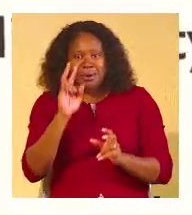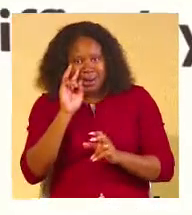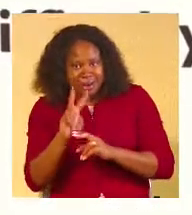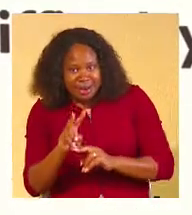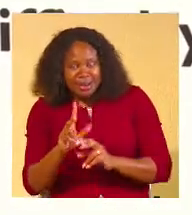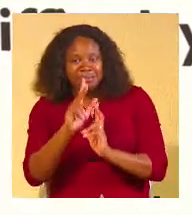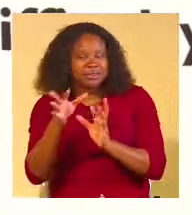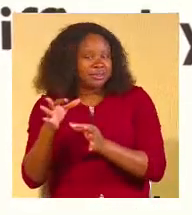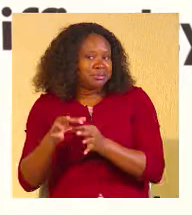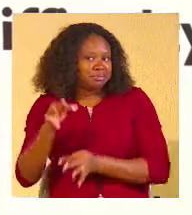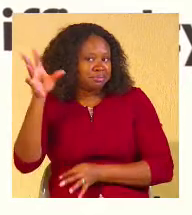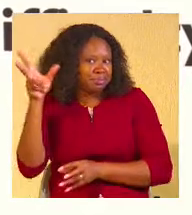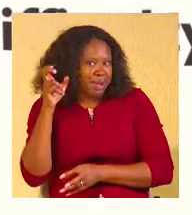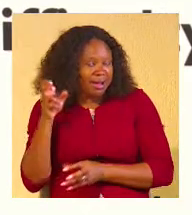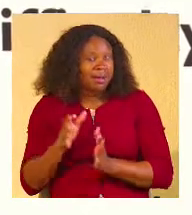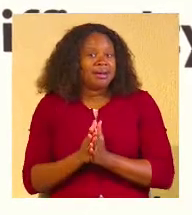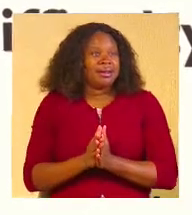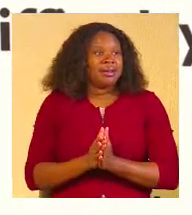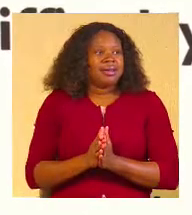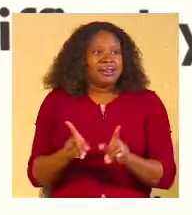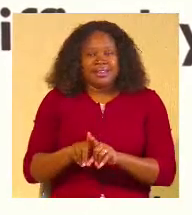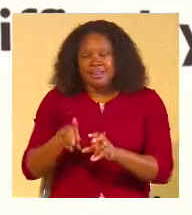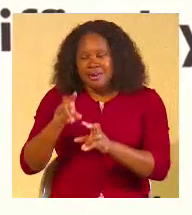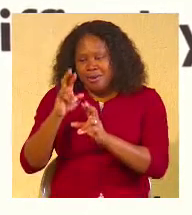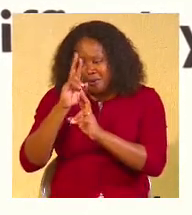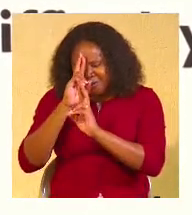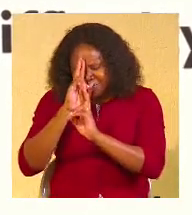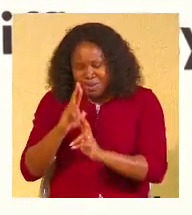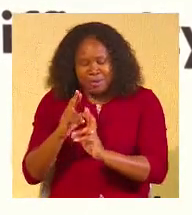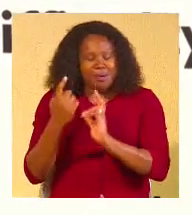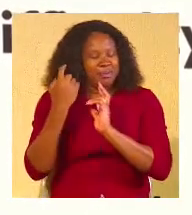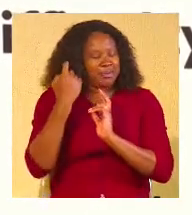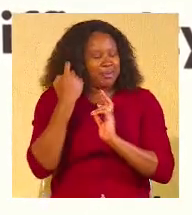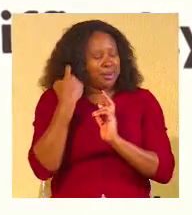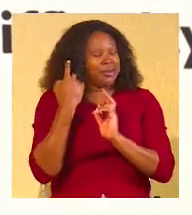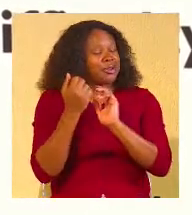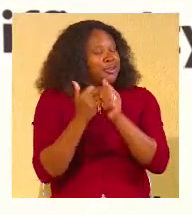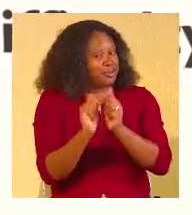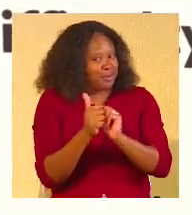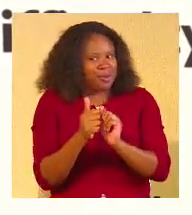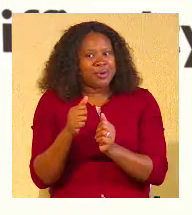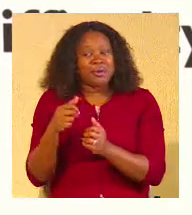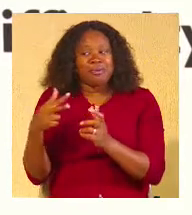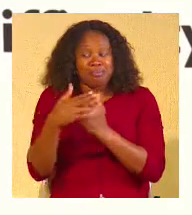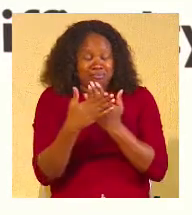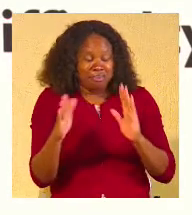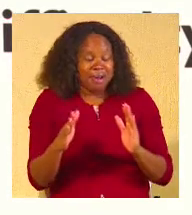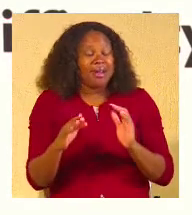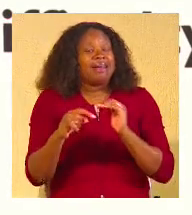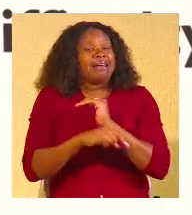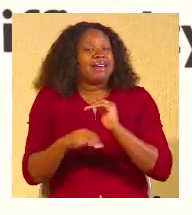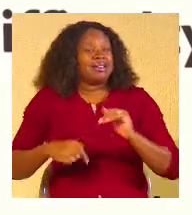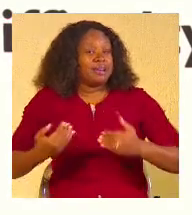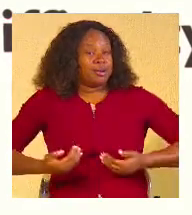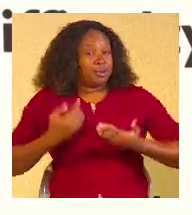viewers. As the Honorable Minister for Sport, Youth and National Service, we've just now launched the